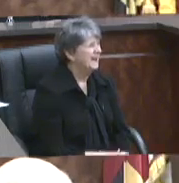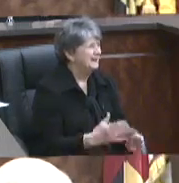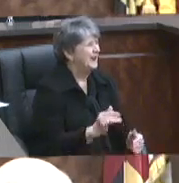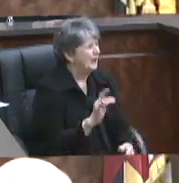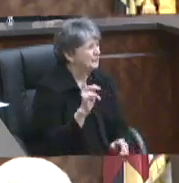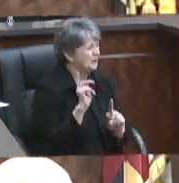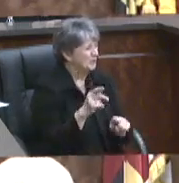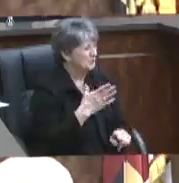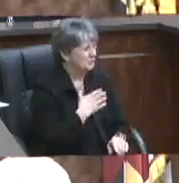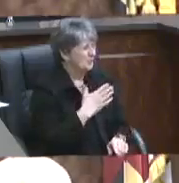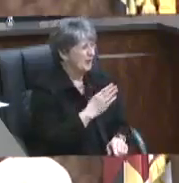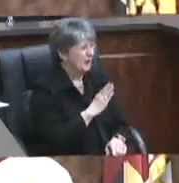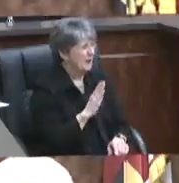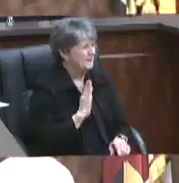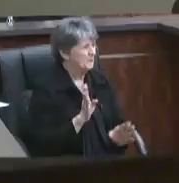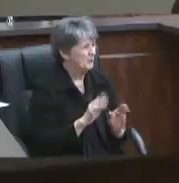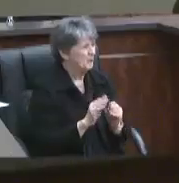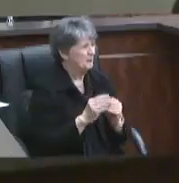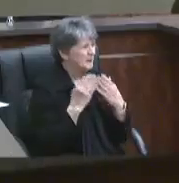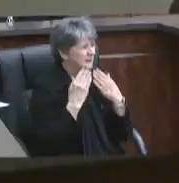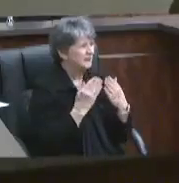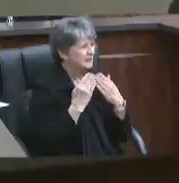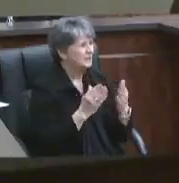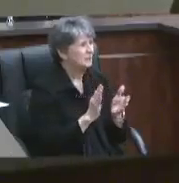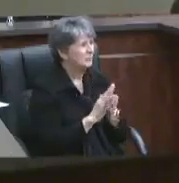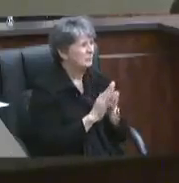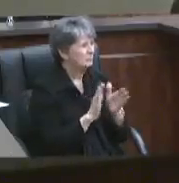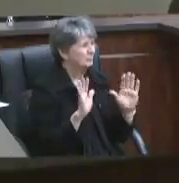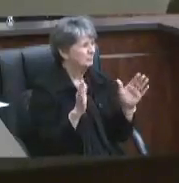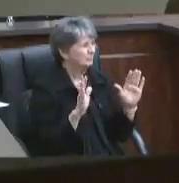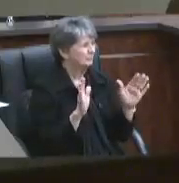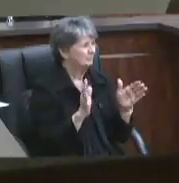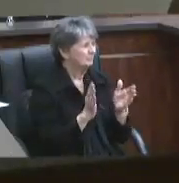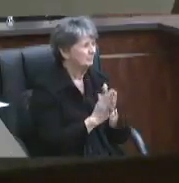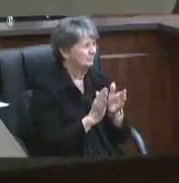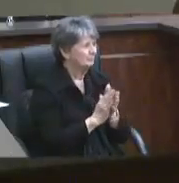Thank you very much. Thank you.